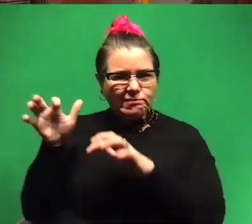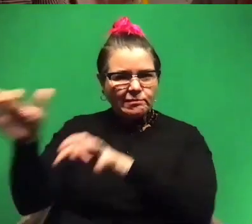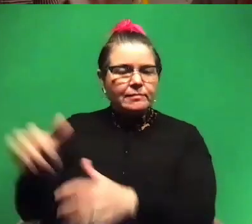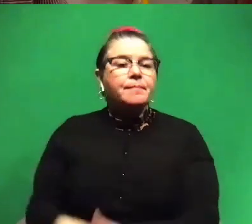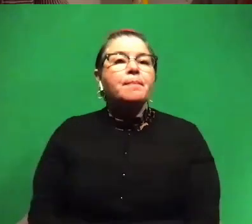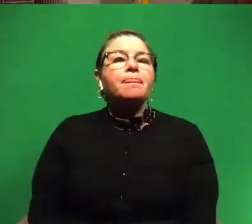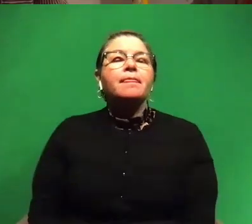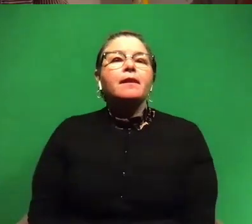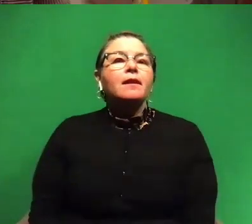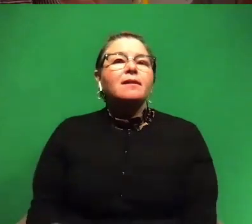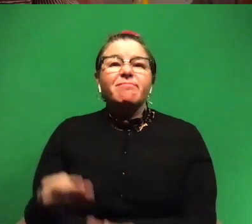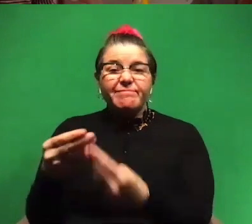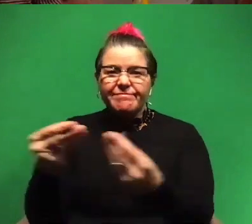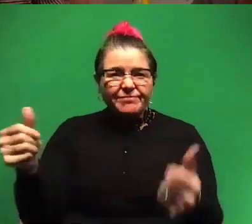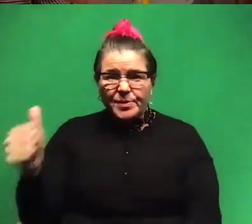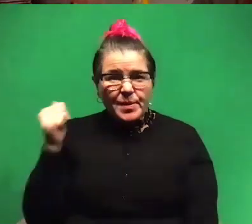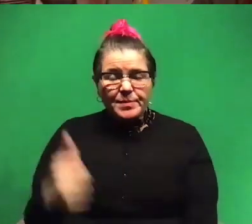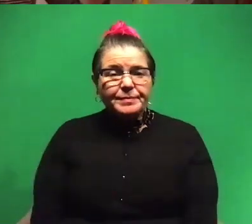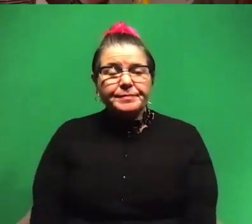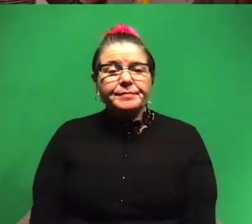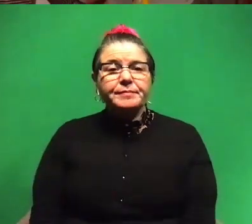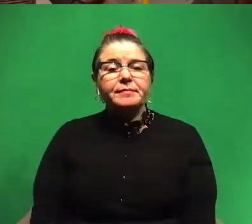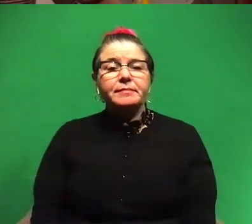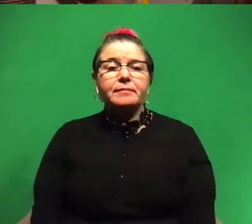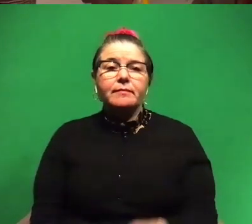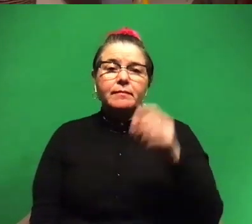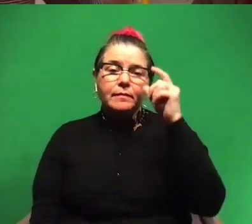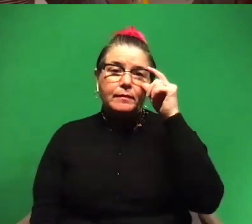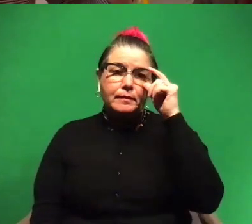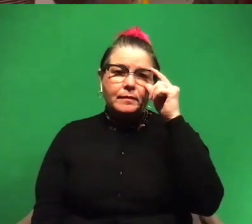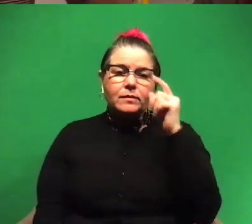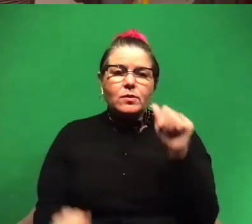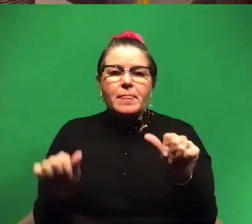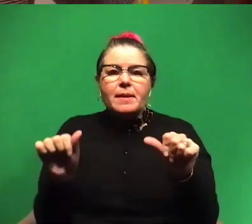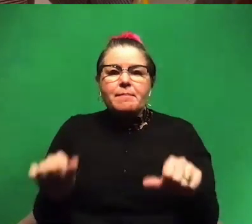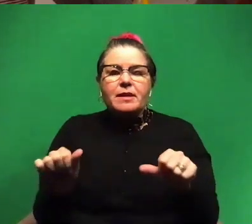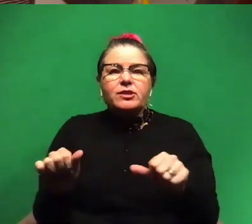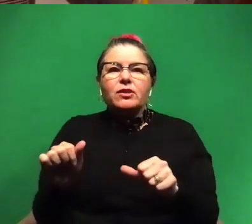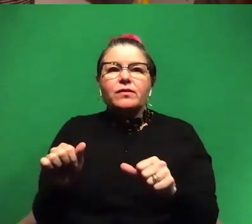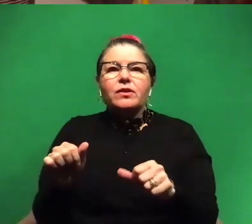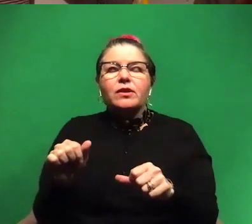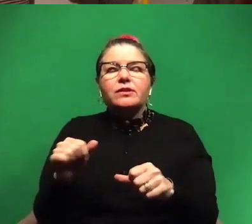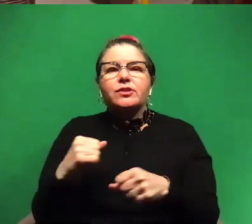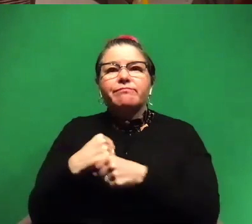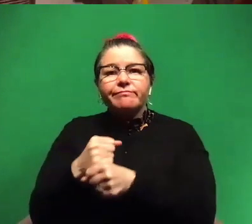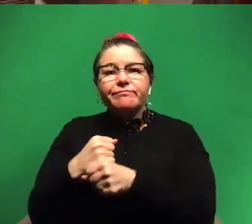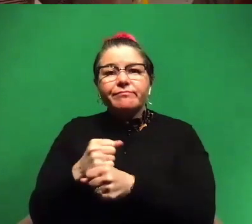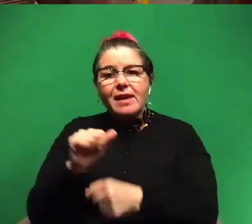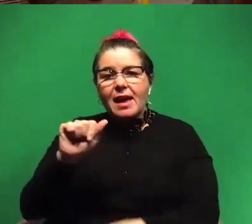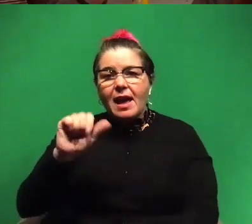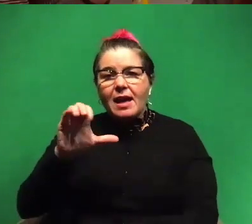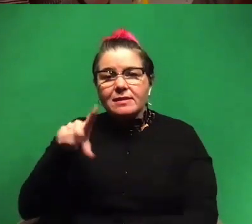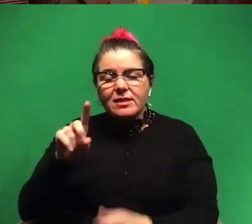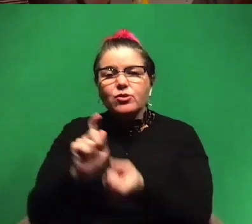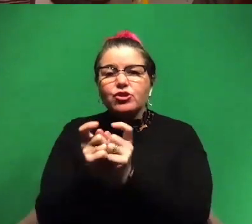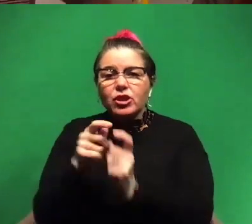That doesn't really go away. So the potential for it to generate acid or for it to change the